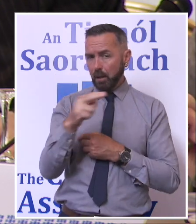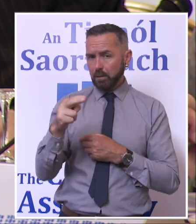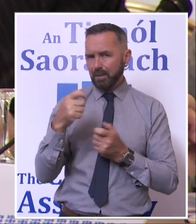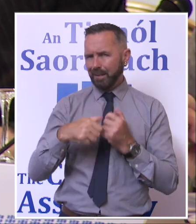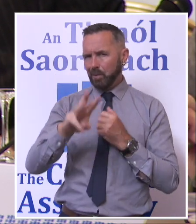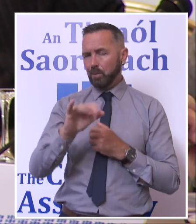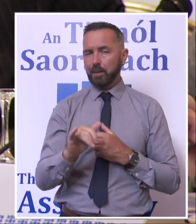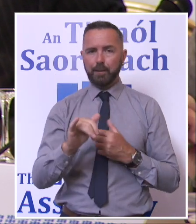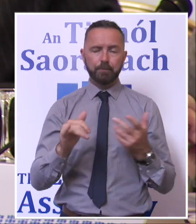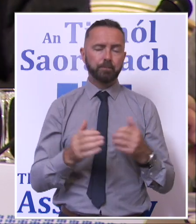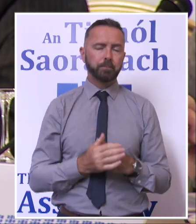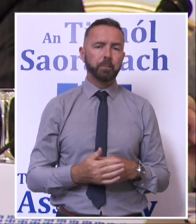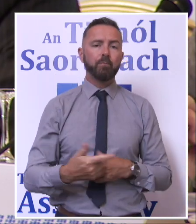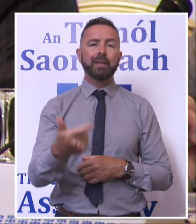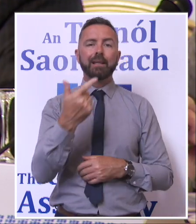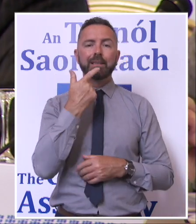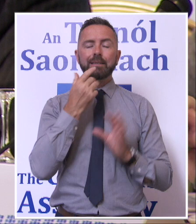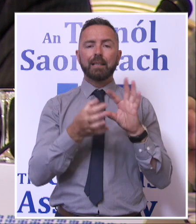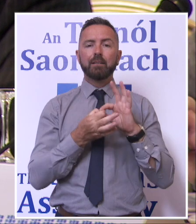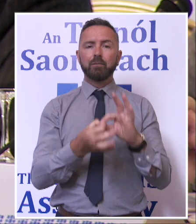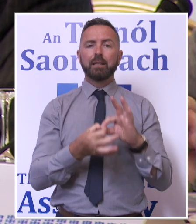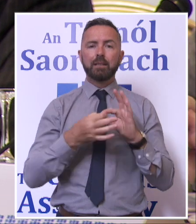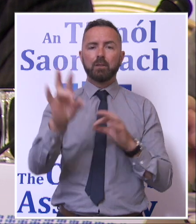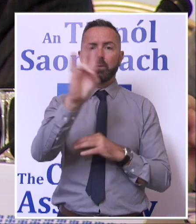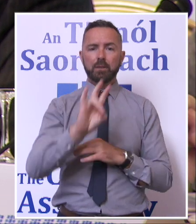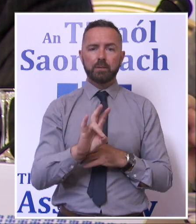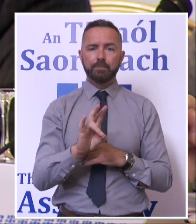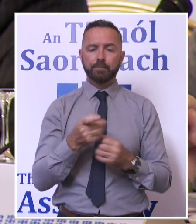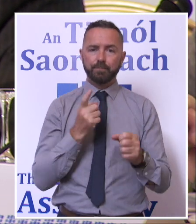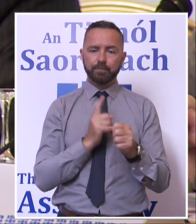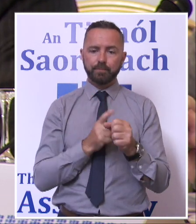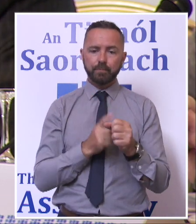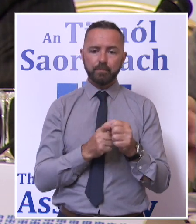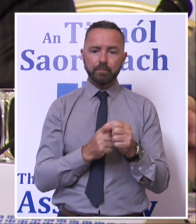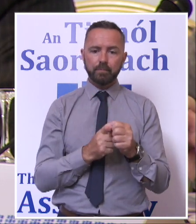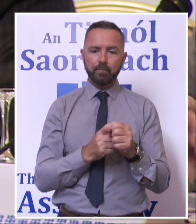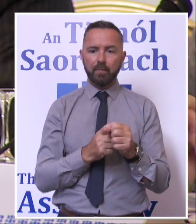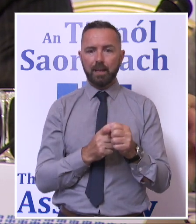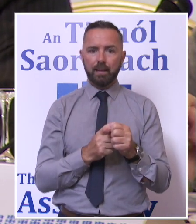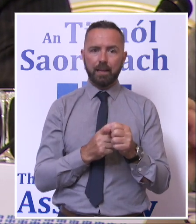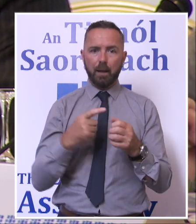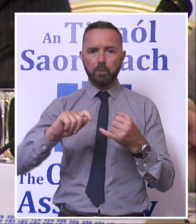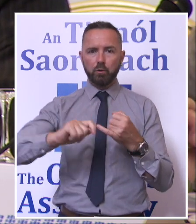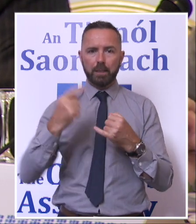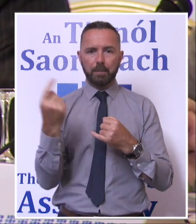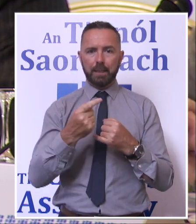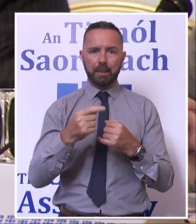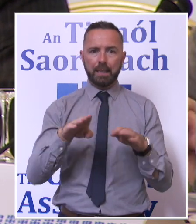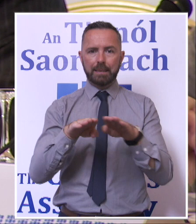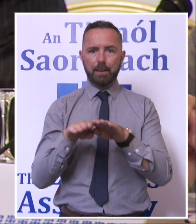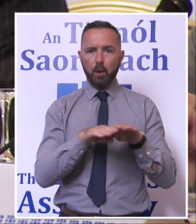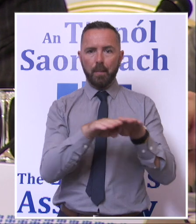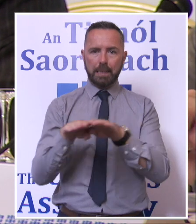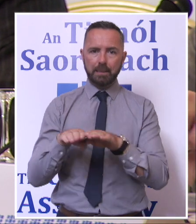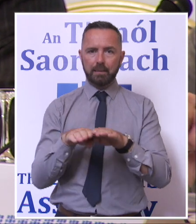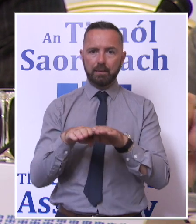I suppose the second related question, and again, I'm wearing my best diplomatic shoes, has the splitting up of